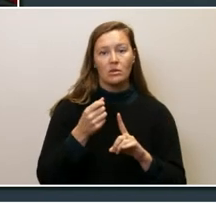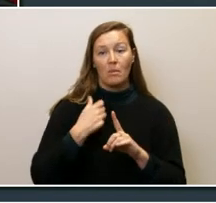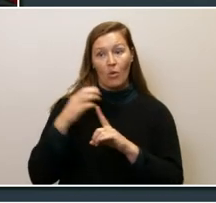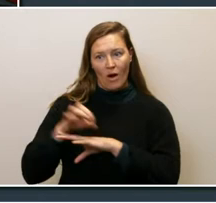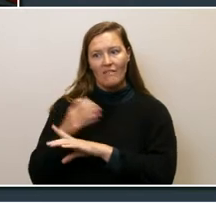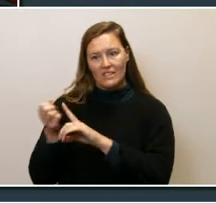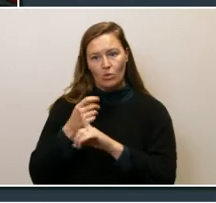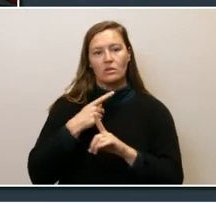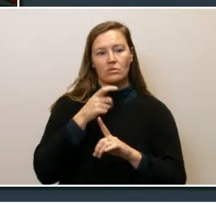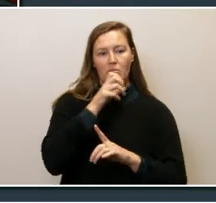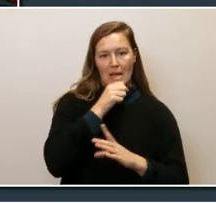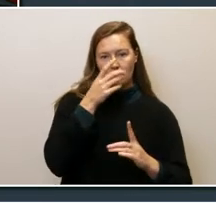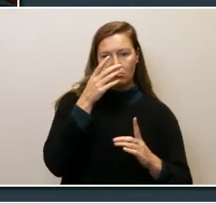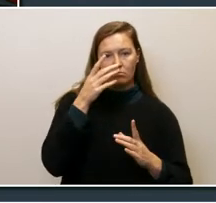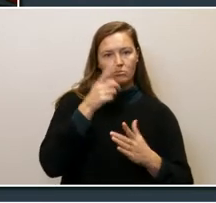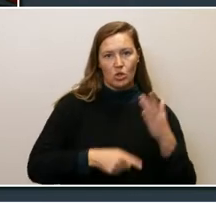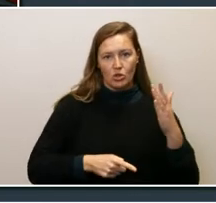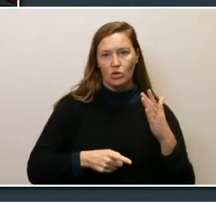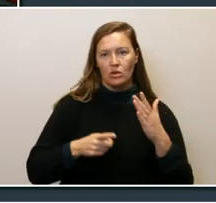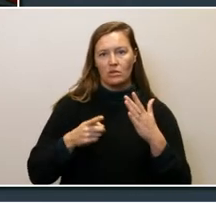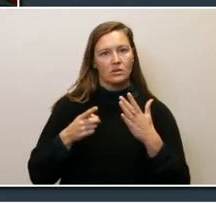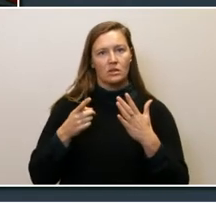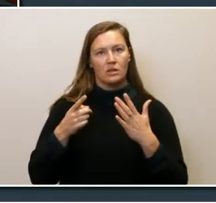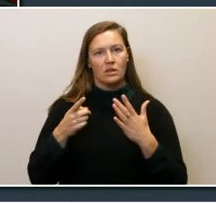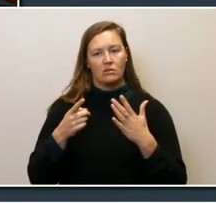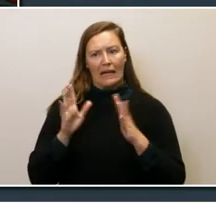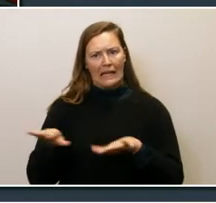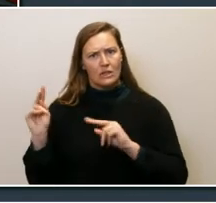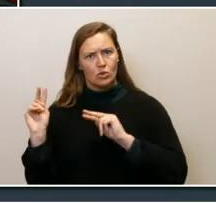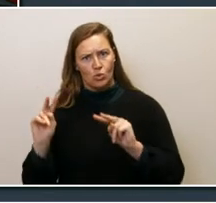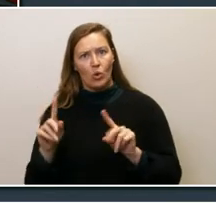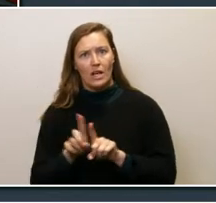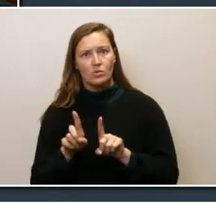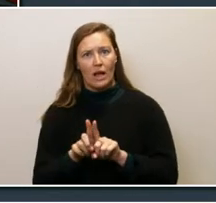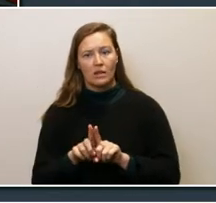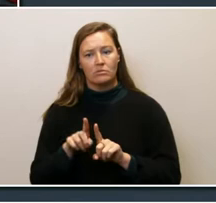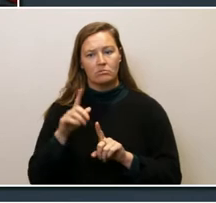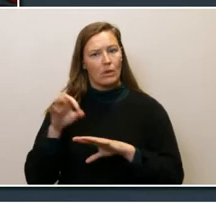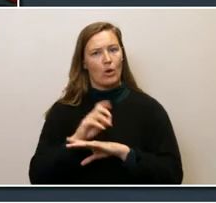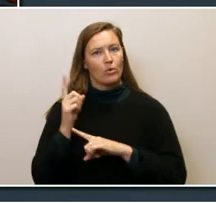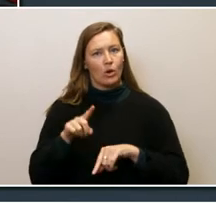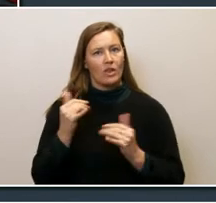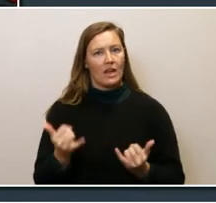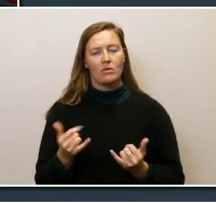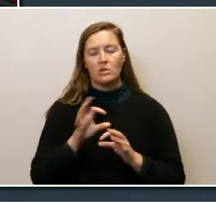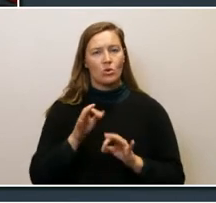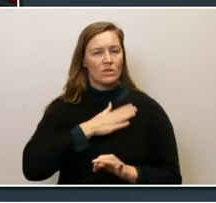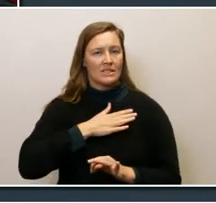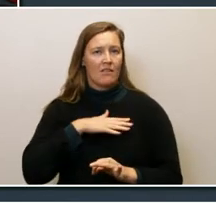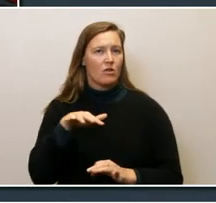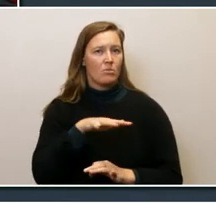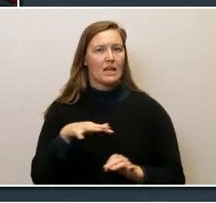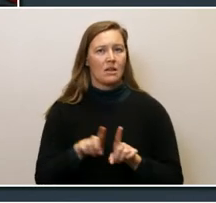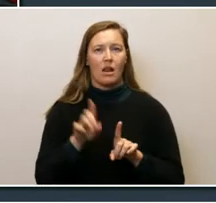of kids. She won't go there anymore. And the vast majority of Napier people, that is a place that is no longer the